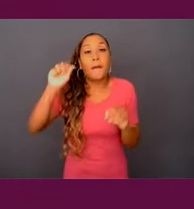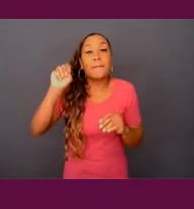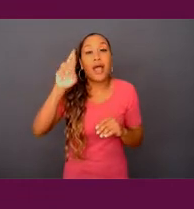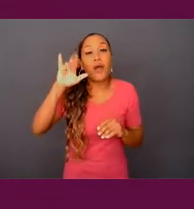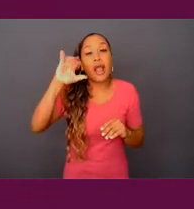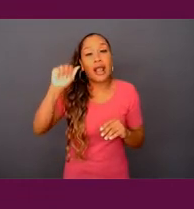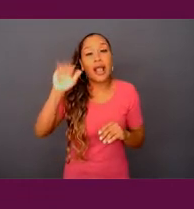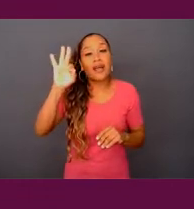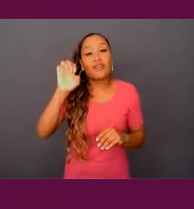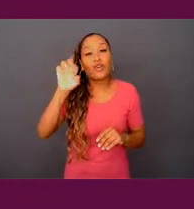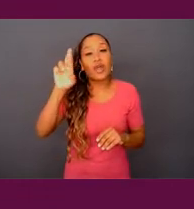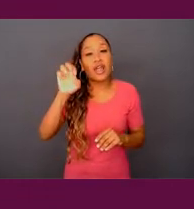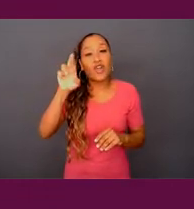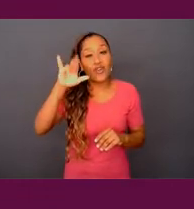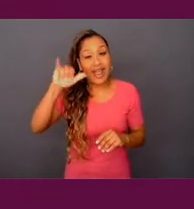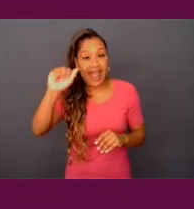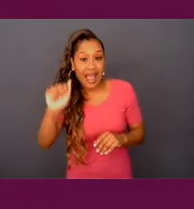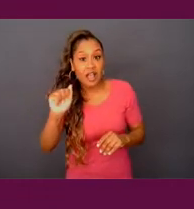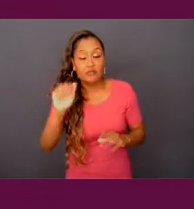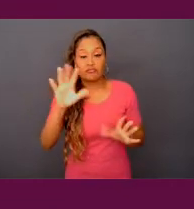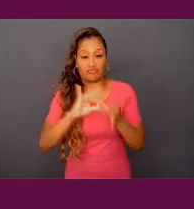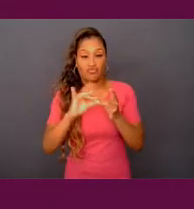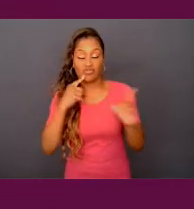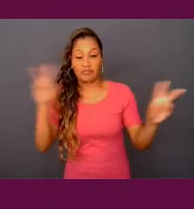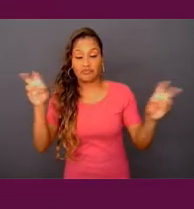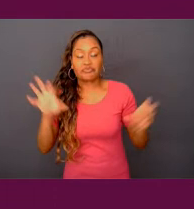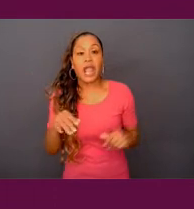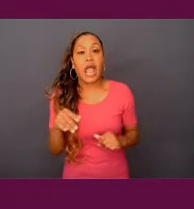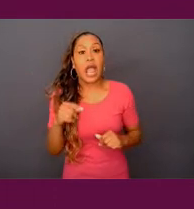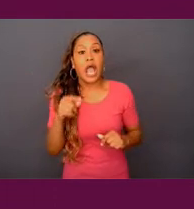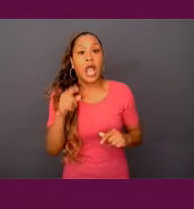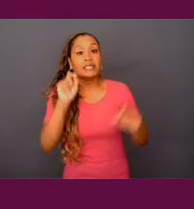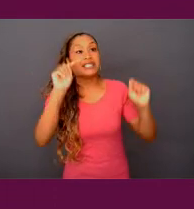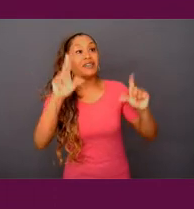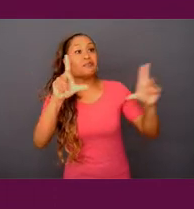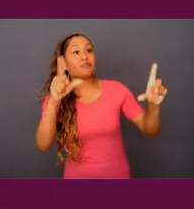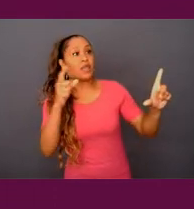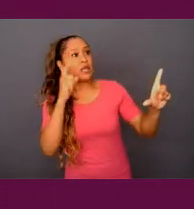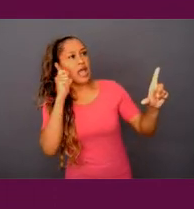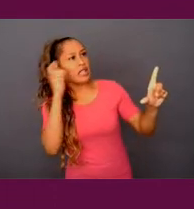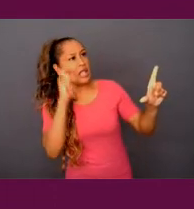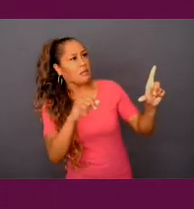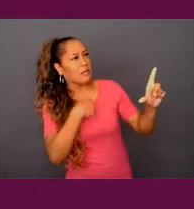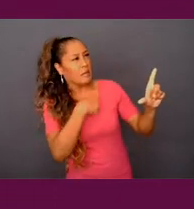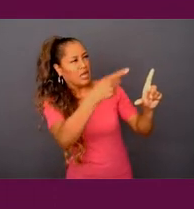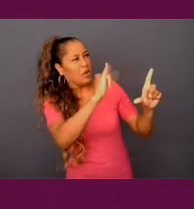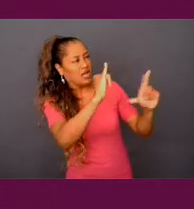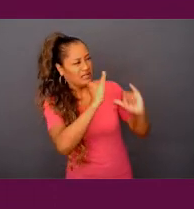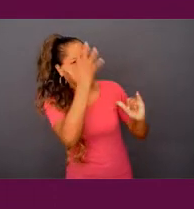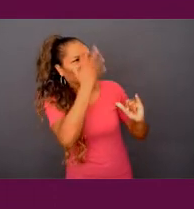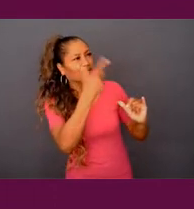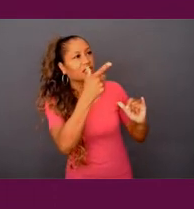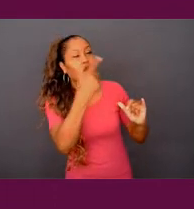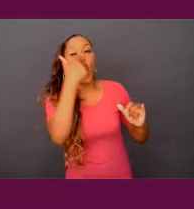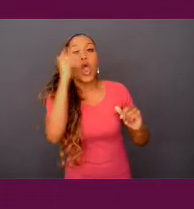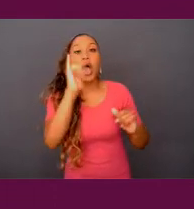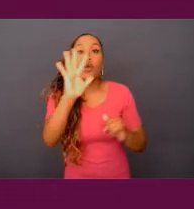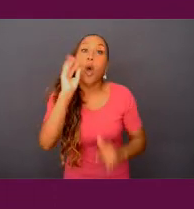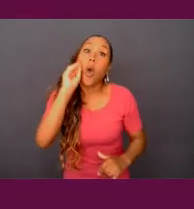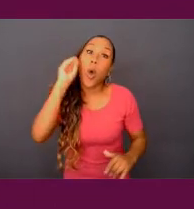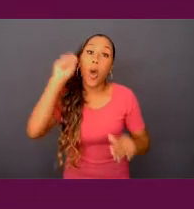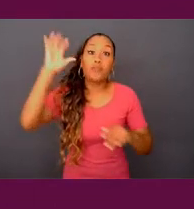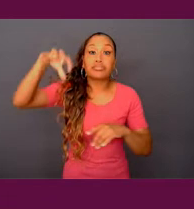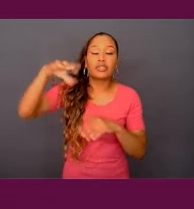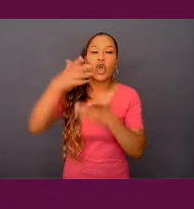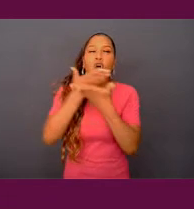Ferreira. If you don't see yourself on television, it's like growing up in a house where none of your photos are on the